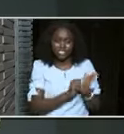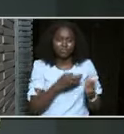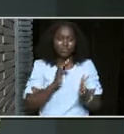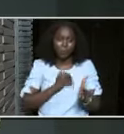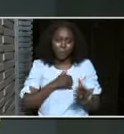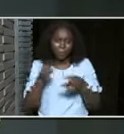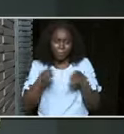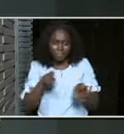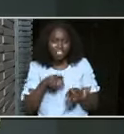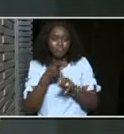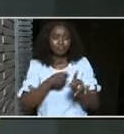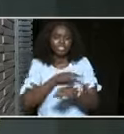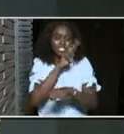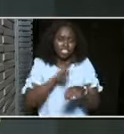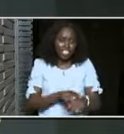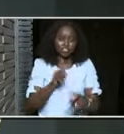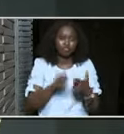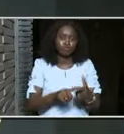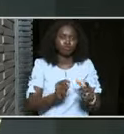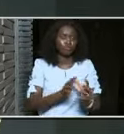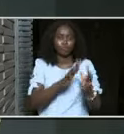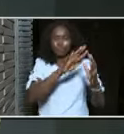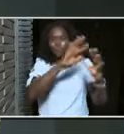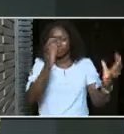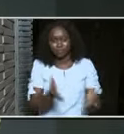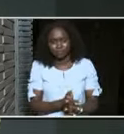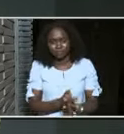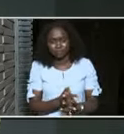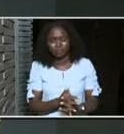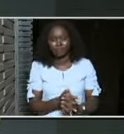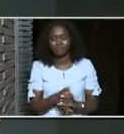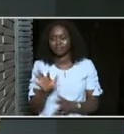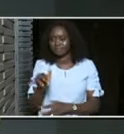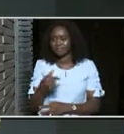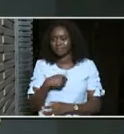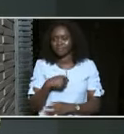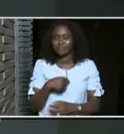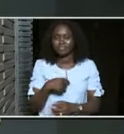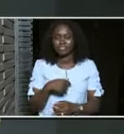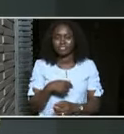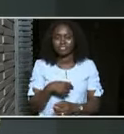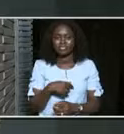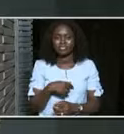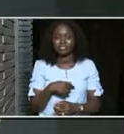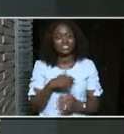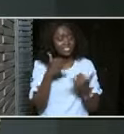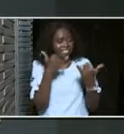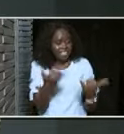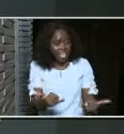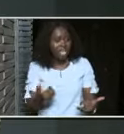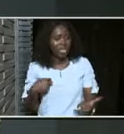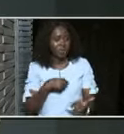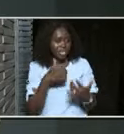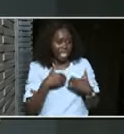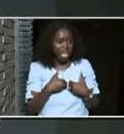the national to the wards, and so on and so forth. And that was why it report. Went like wildfire. Okay, and now we have